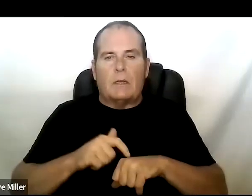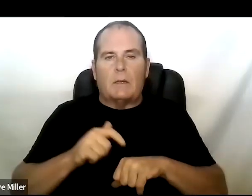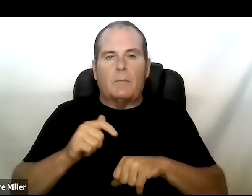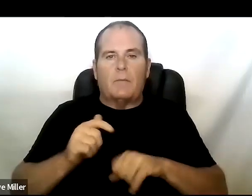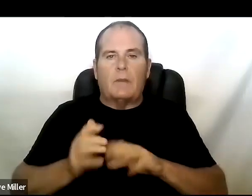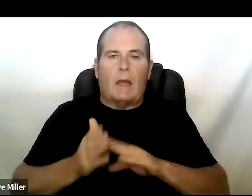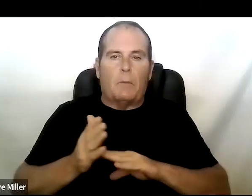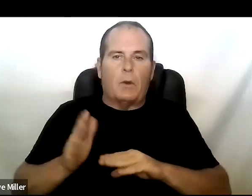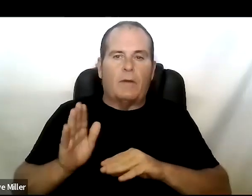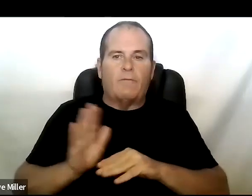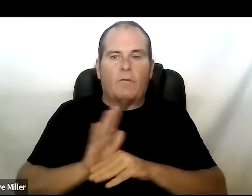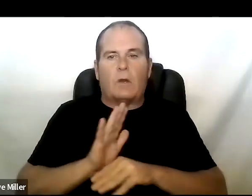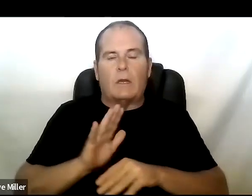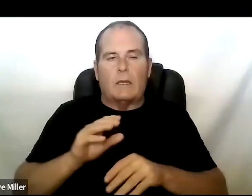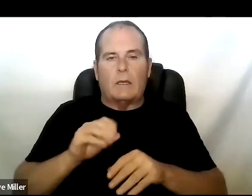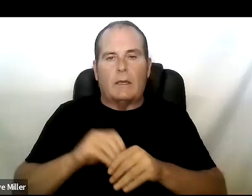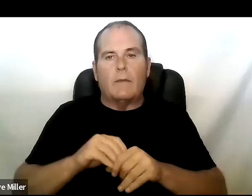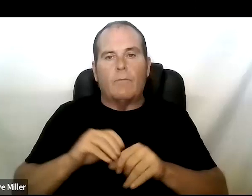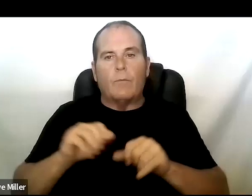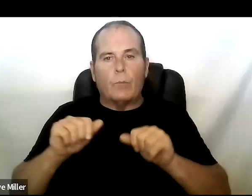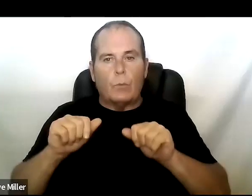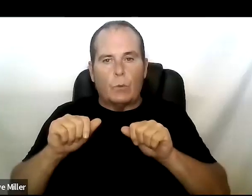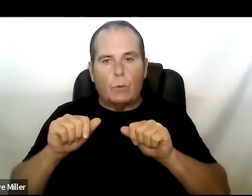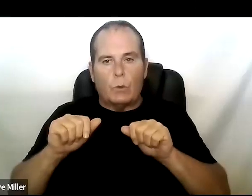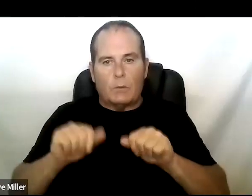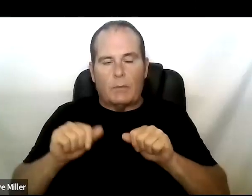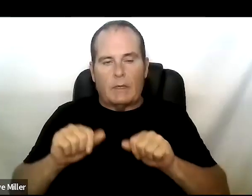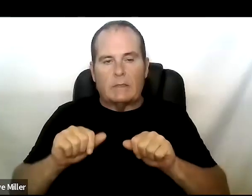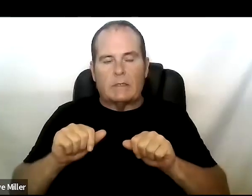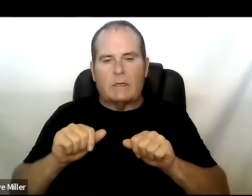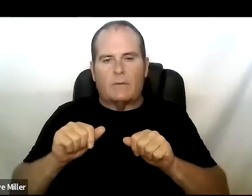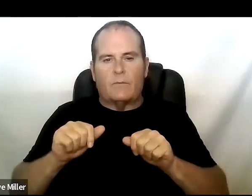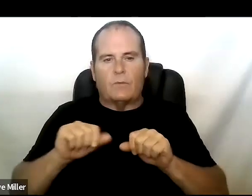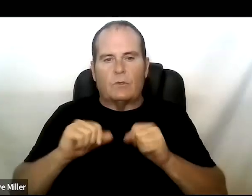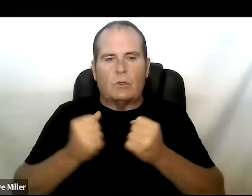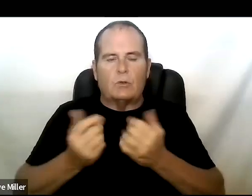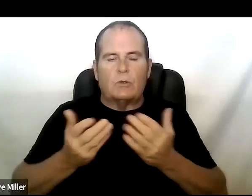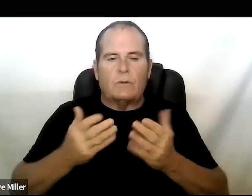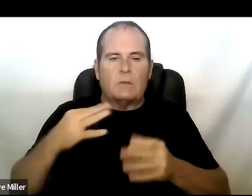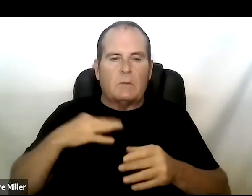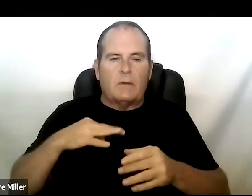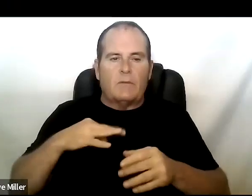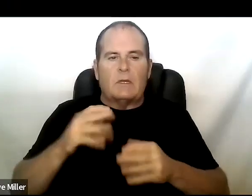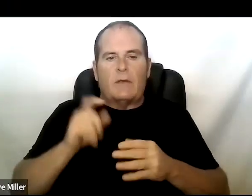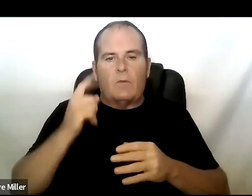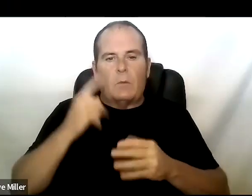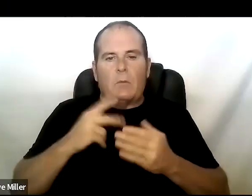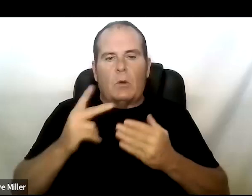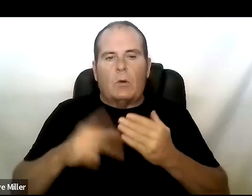operate fully in the capacity of social service benefits, government programs, and other